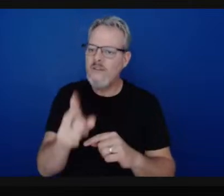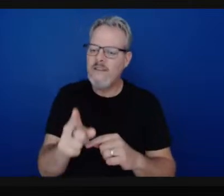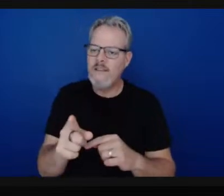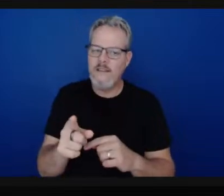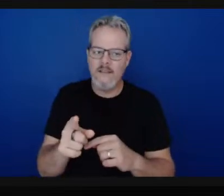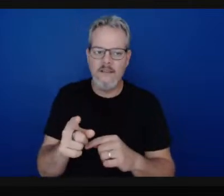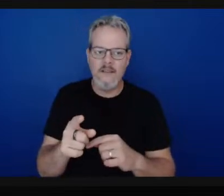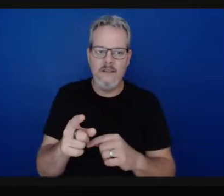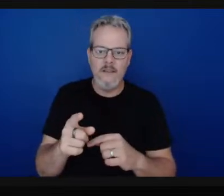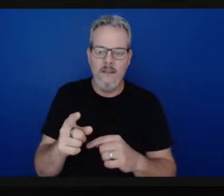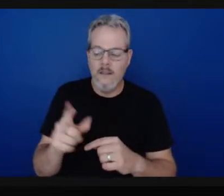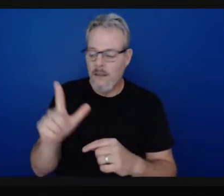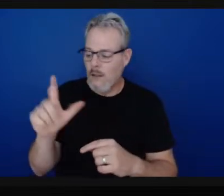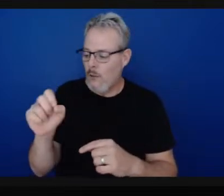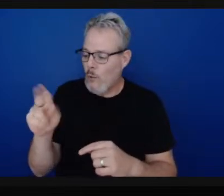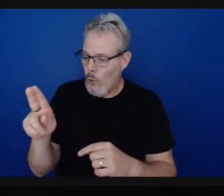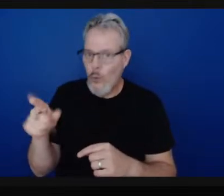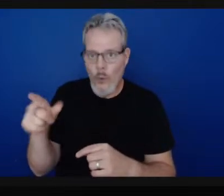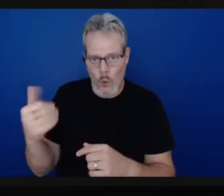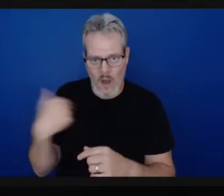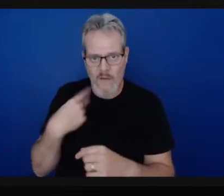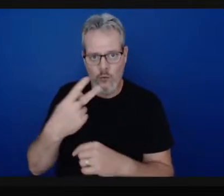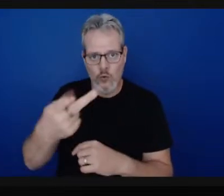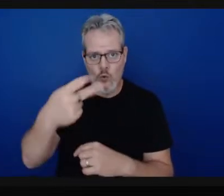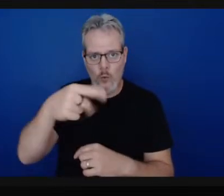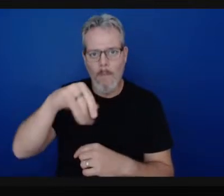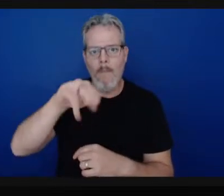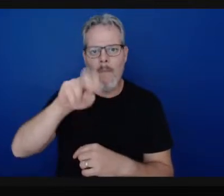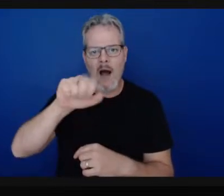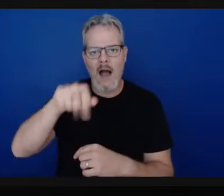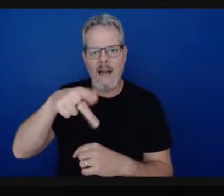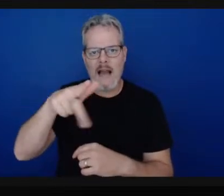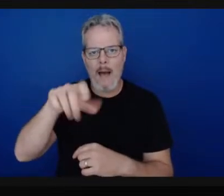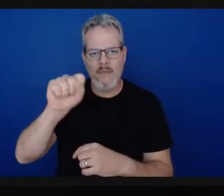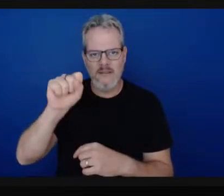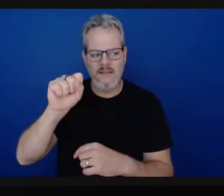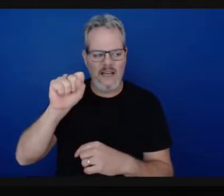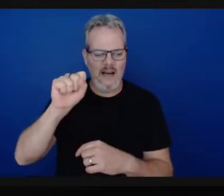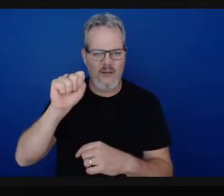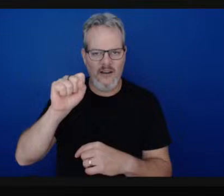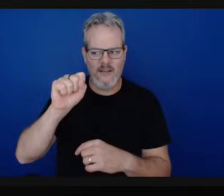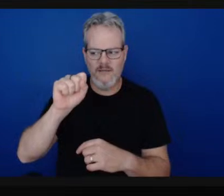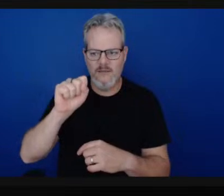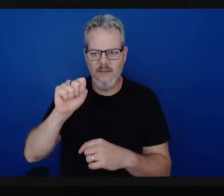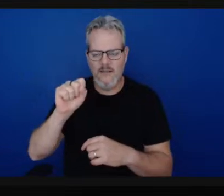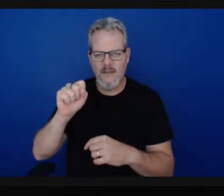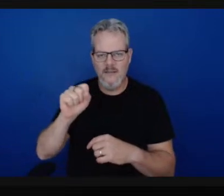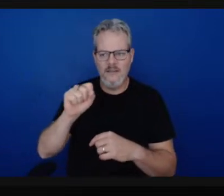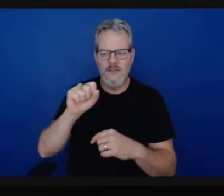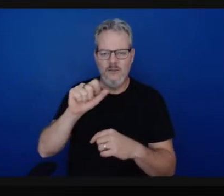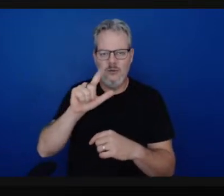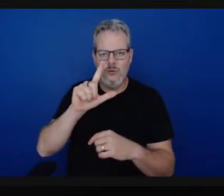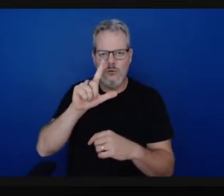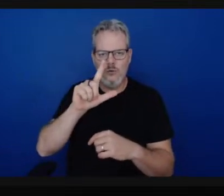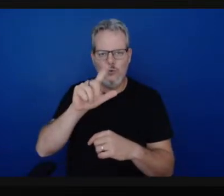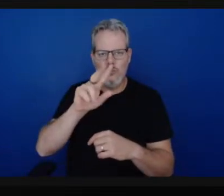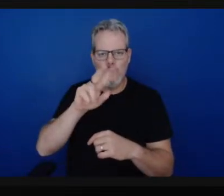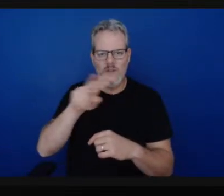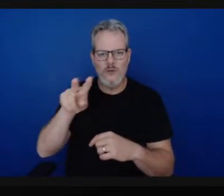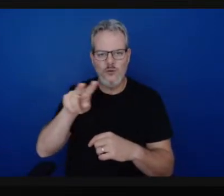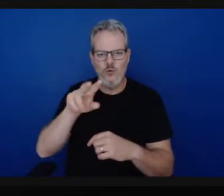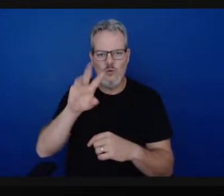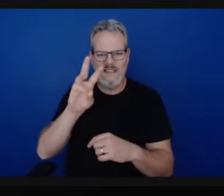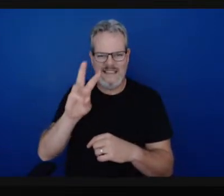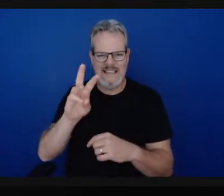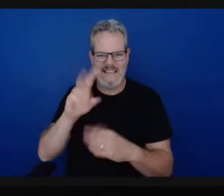Two Pineapples. They have the monitoring 22.6, so it goes down sometimes. You got to deal with